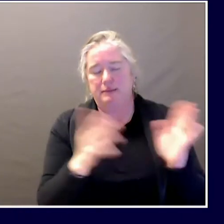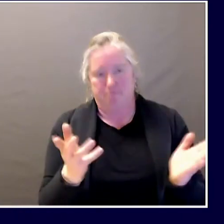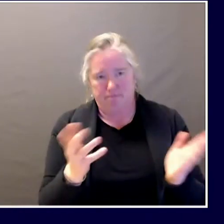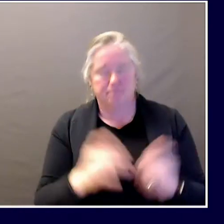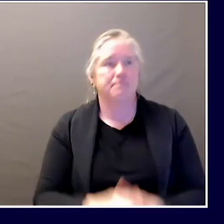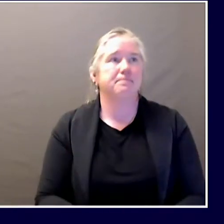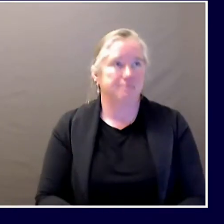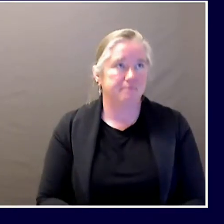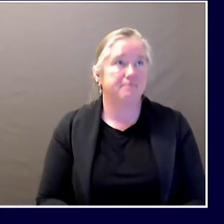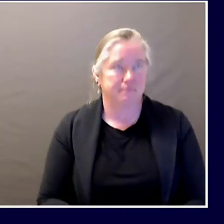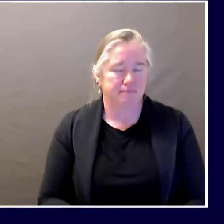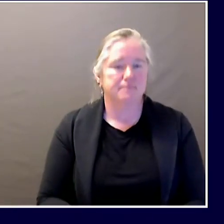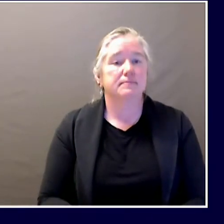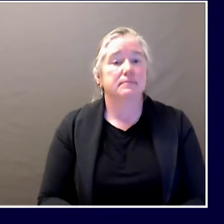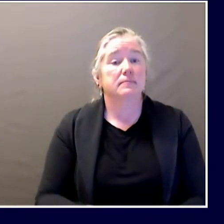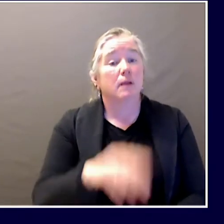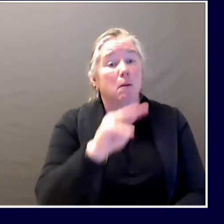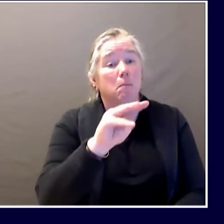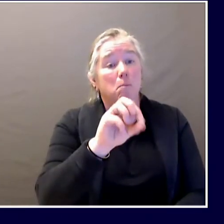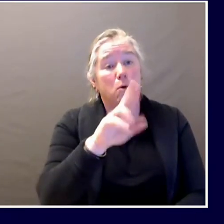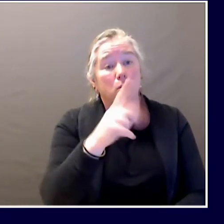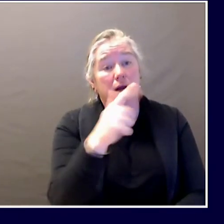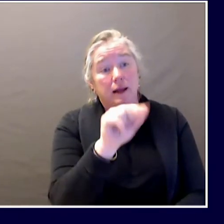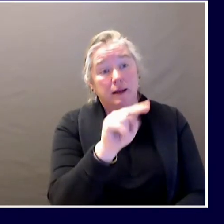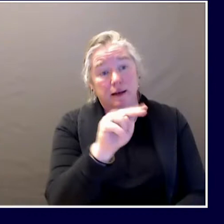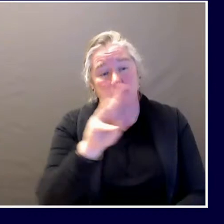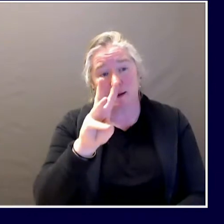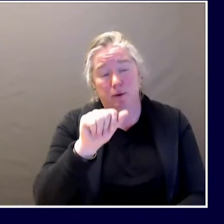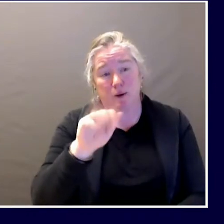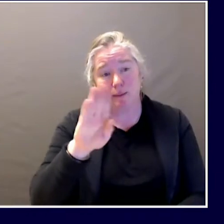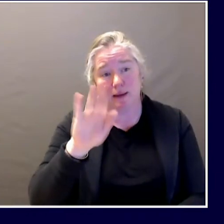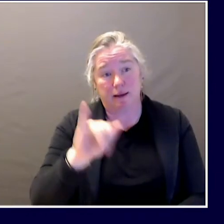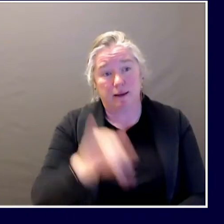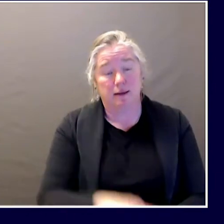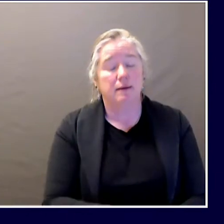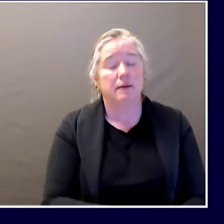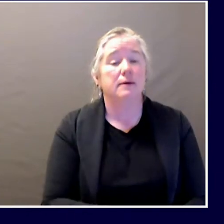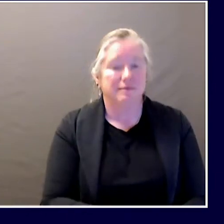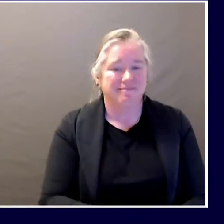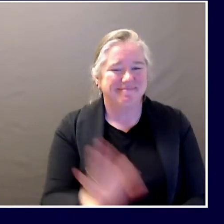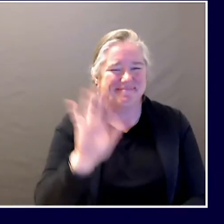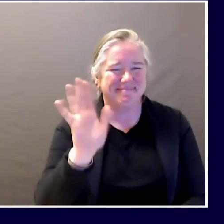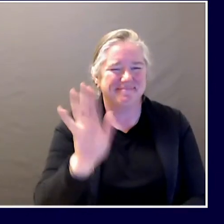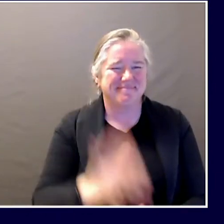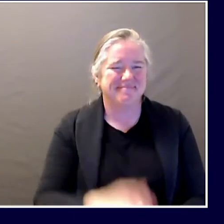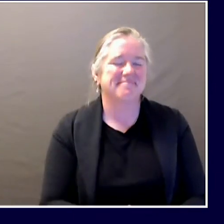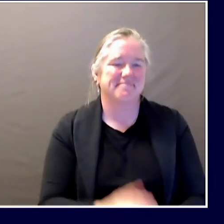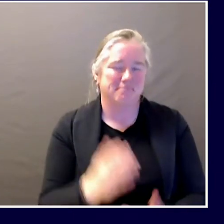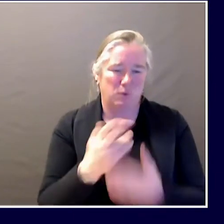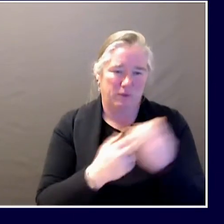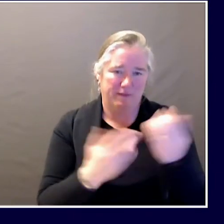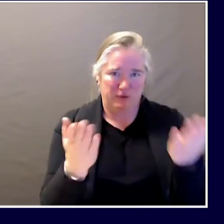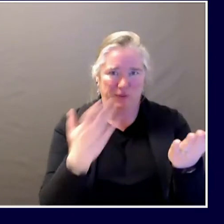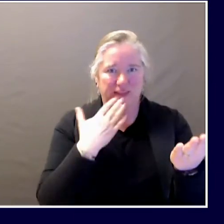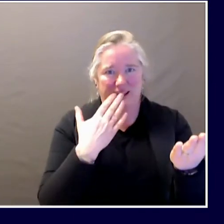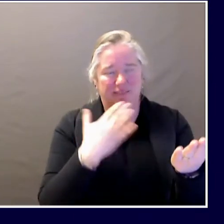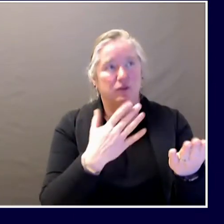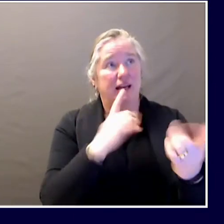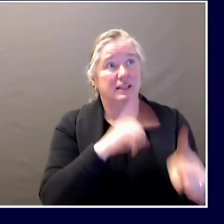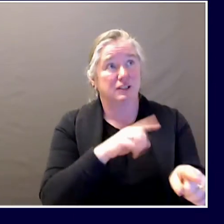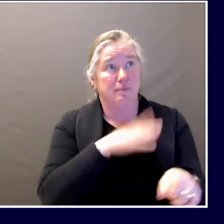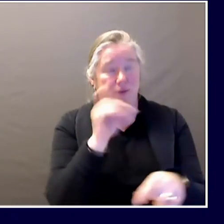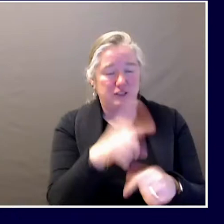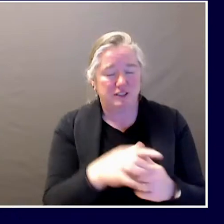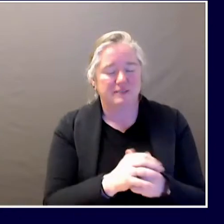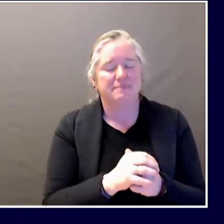Chris. Over to Morgan from WABI. Hi, Dr. Shah, Commissioner Lambrou. Thank you for taking my questions today. So